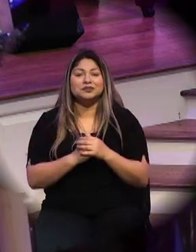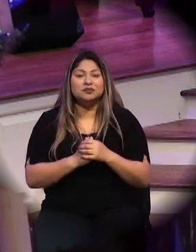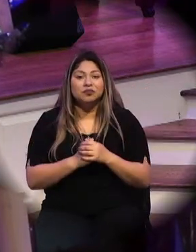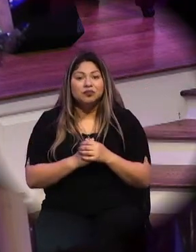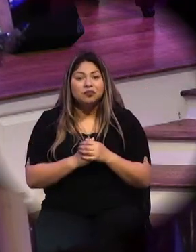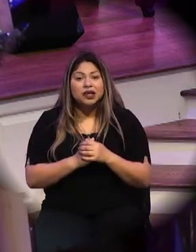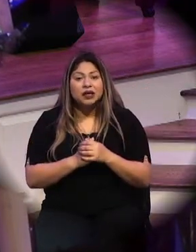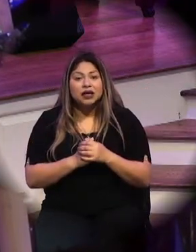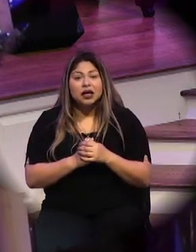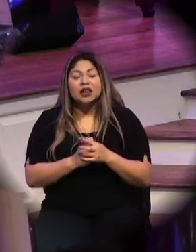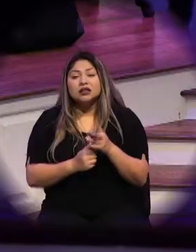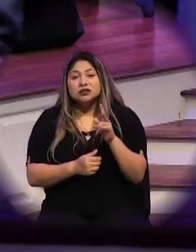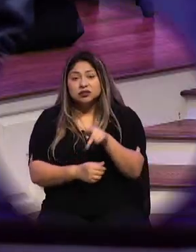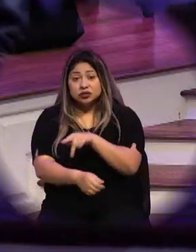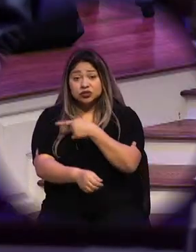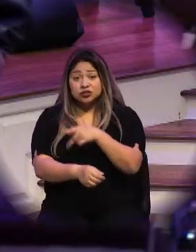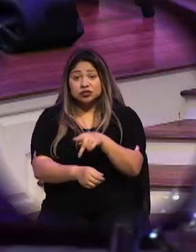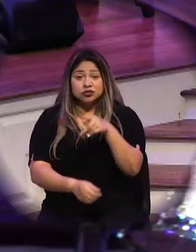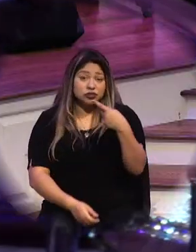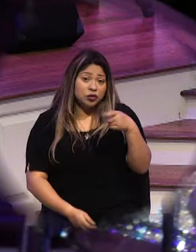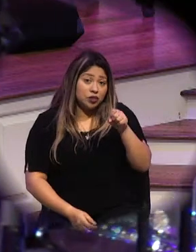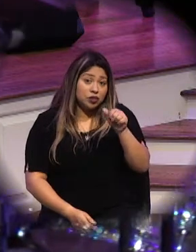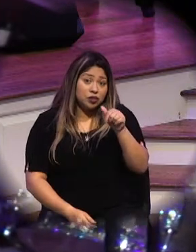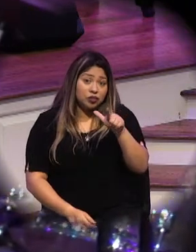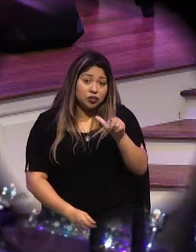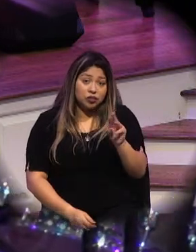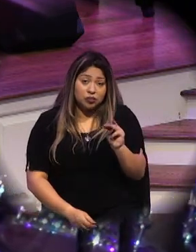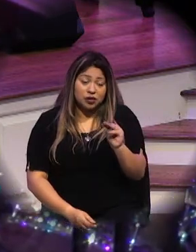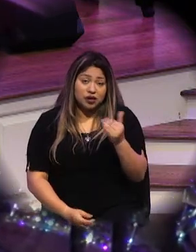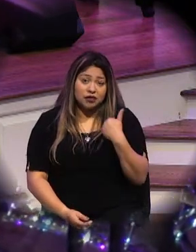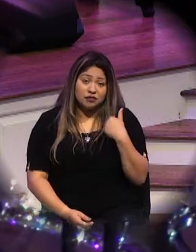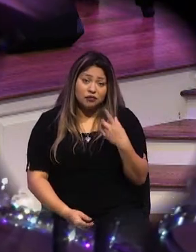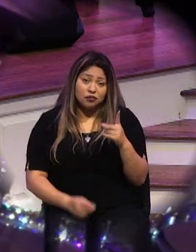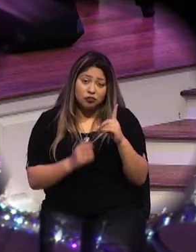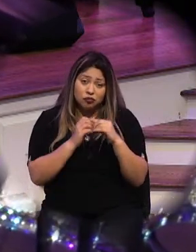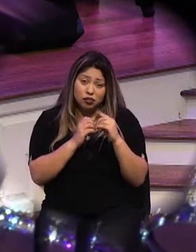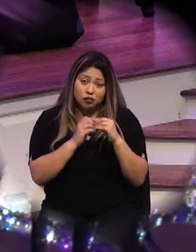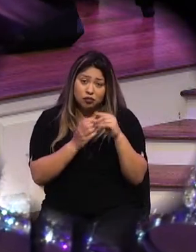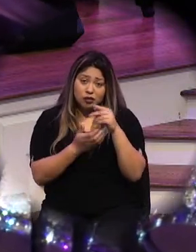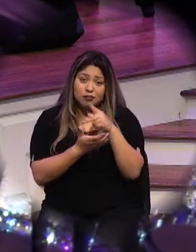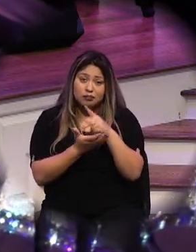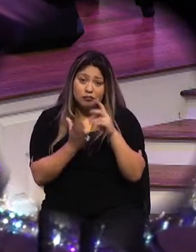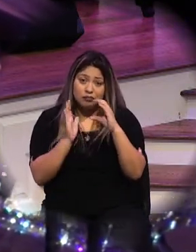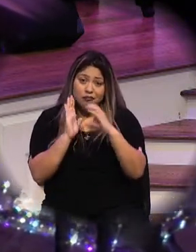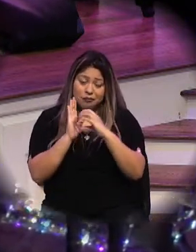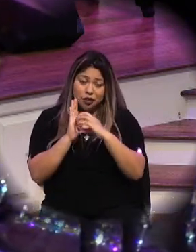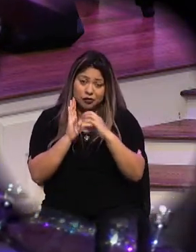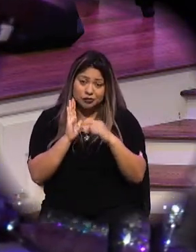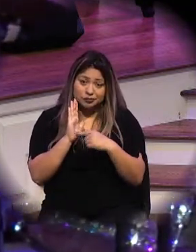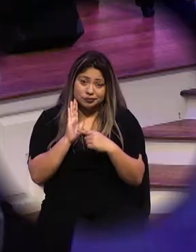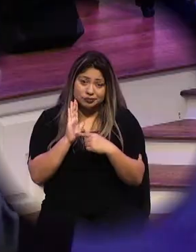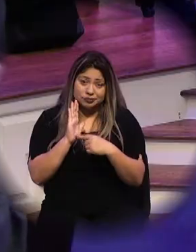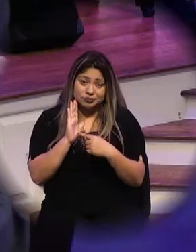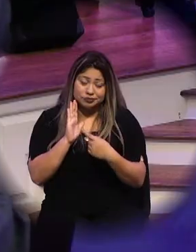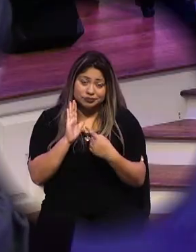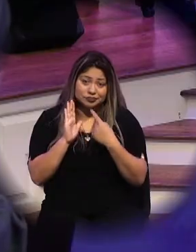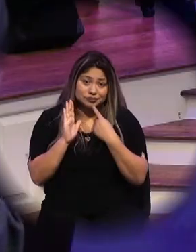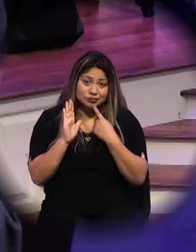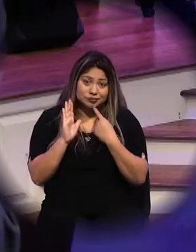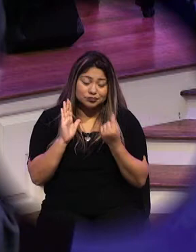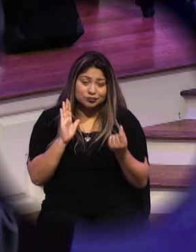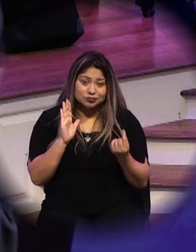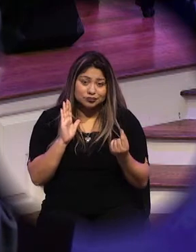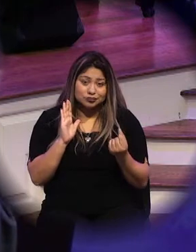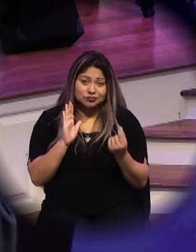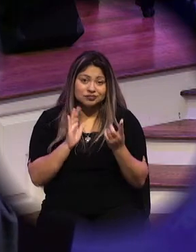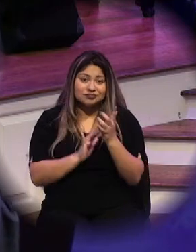salvation, that someday the God who came and dwelled among us will come again and set all